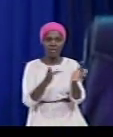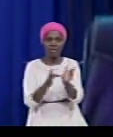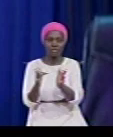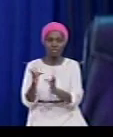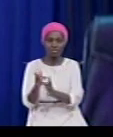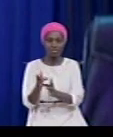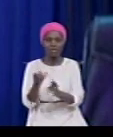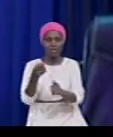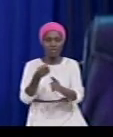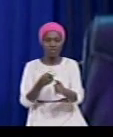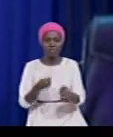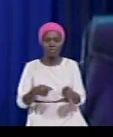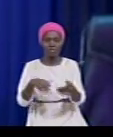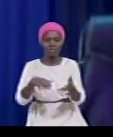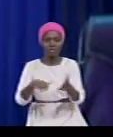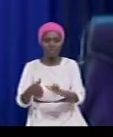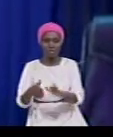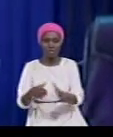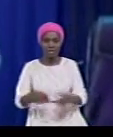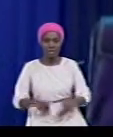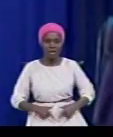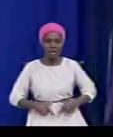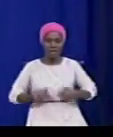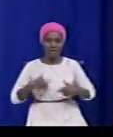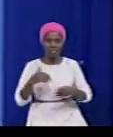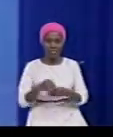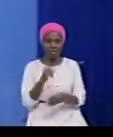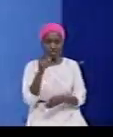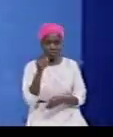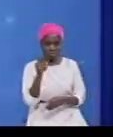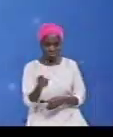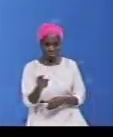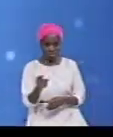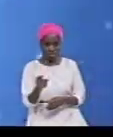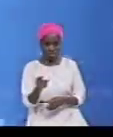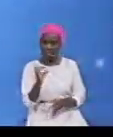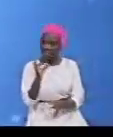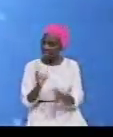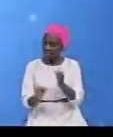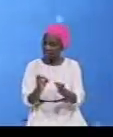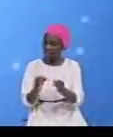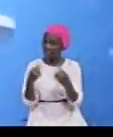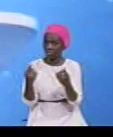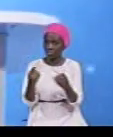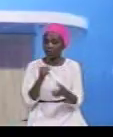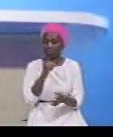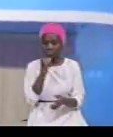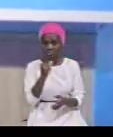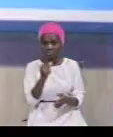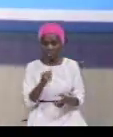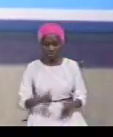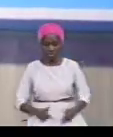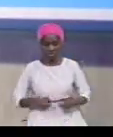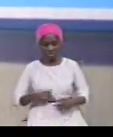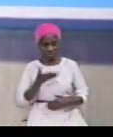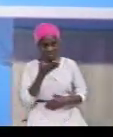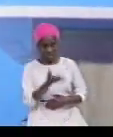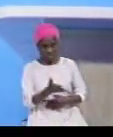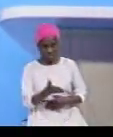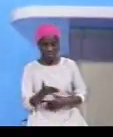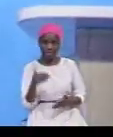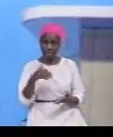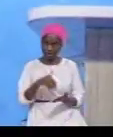dead dwell in you, if sin is not dwelling there anymore, if